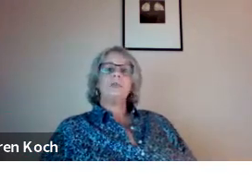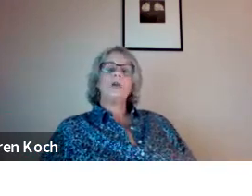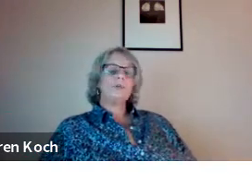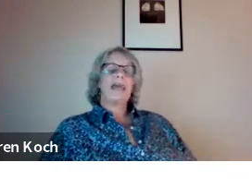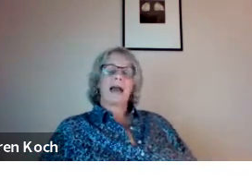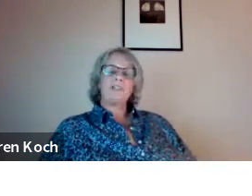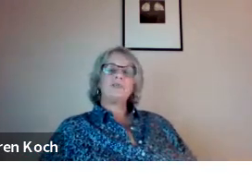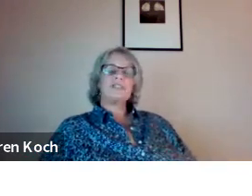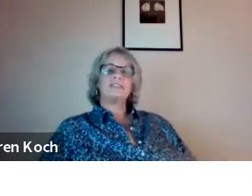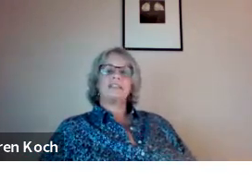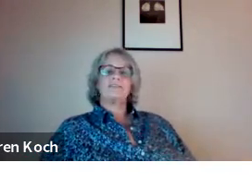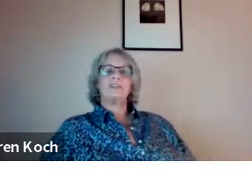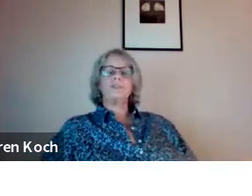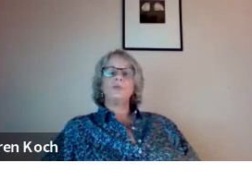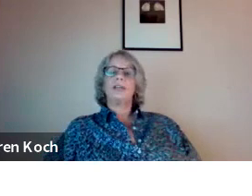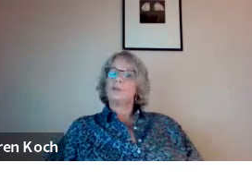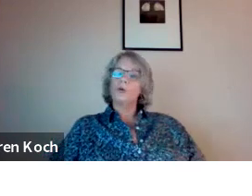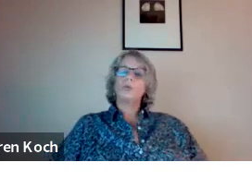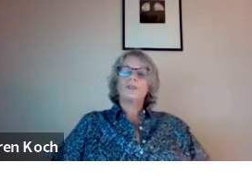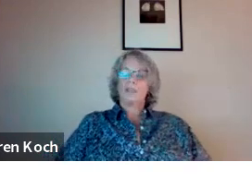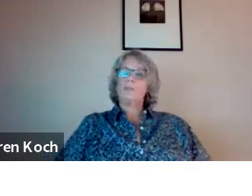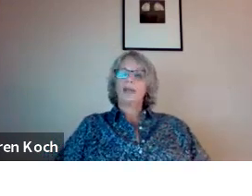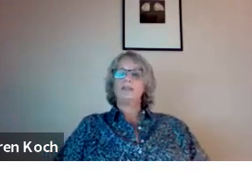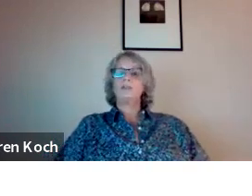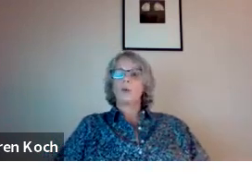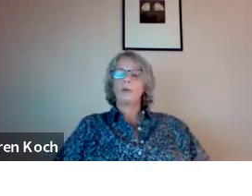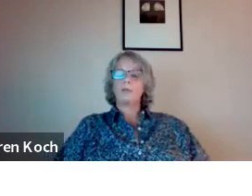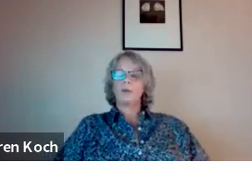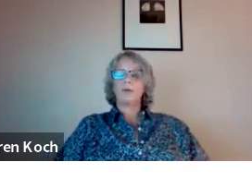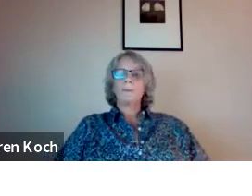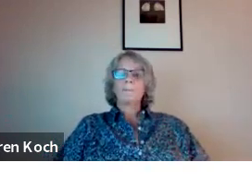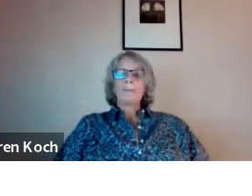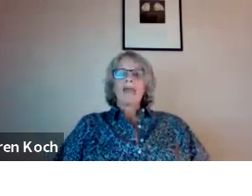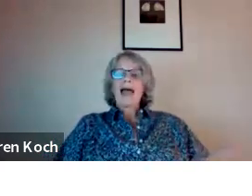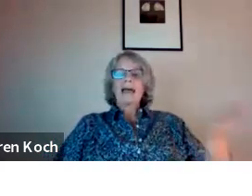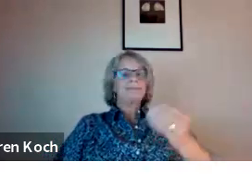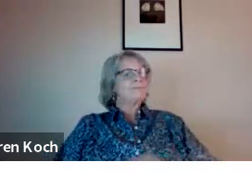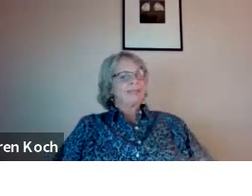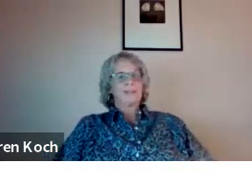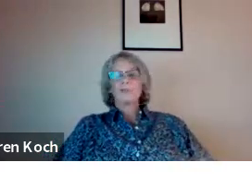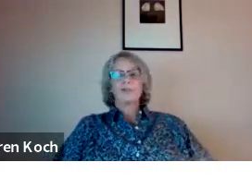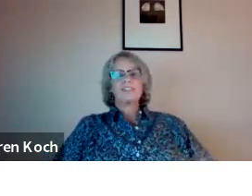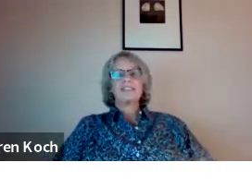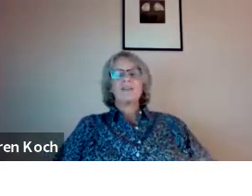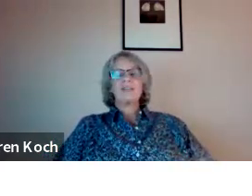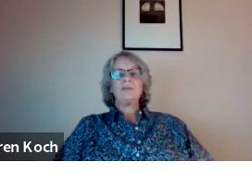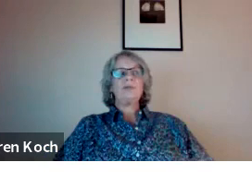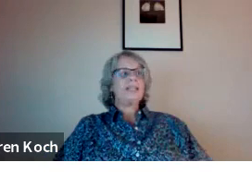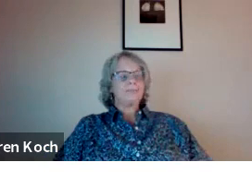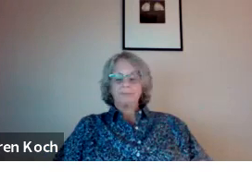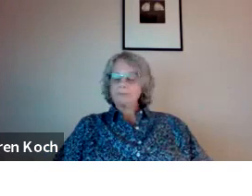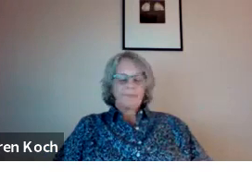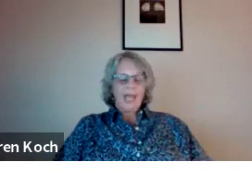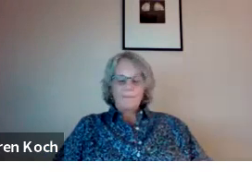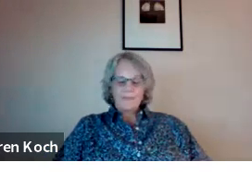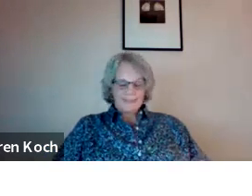he did, we would be happy to assist David to get enrolled with the independent enrollment broker and get those services out in the